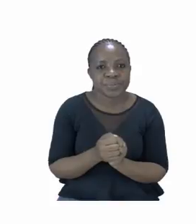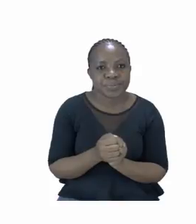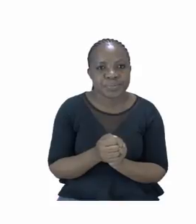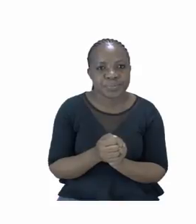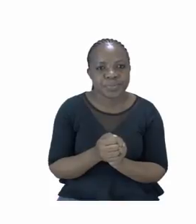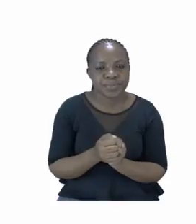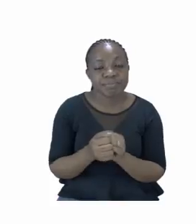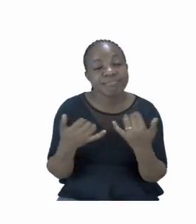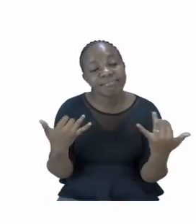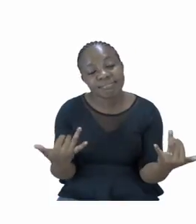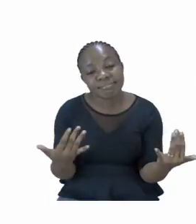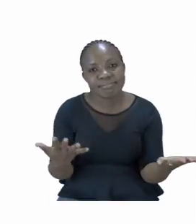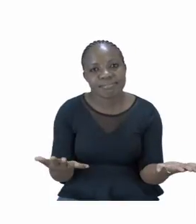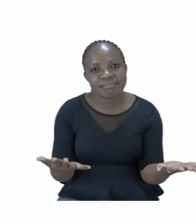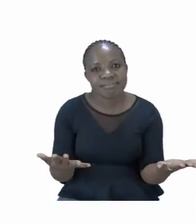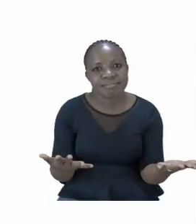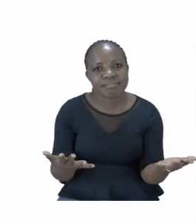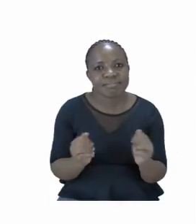Now, it says,